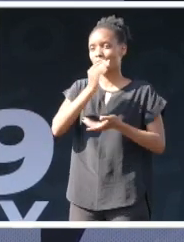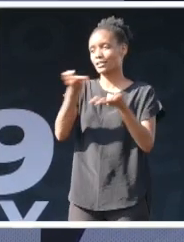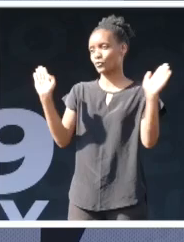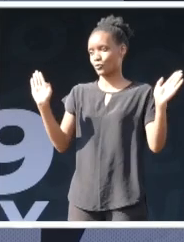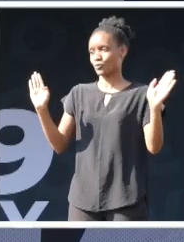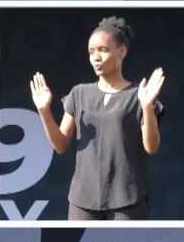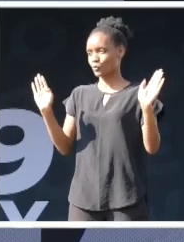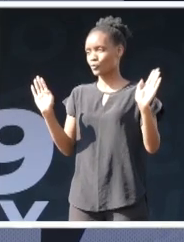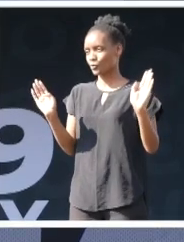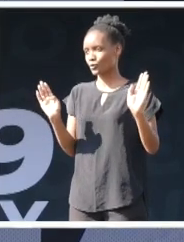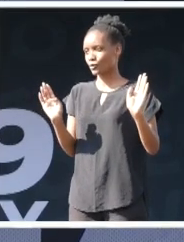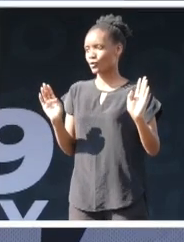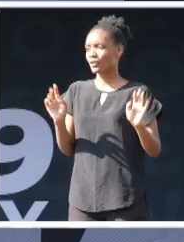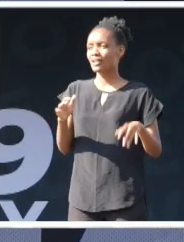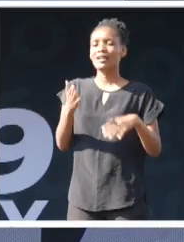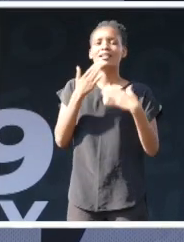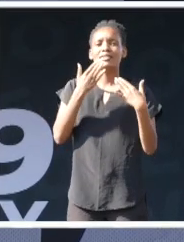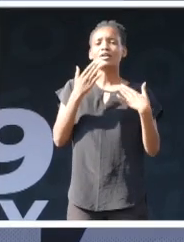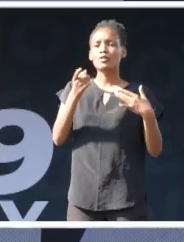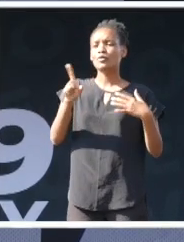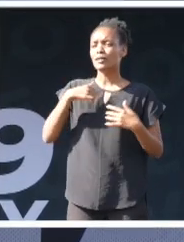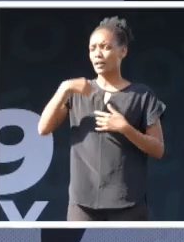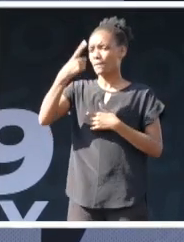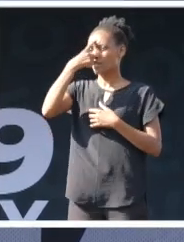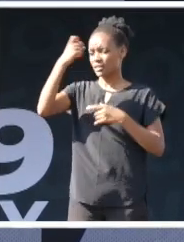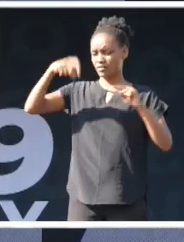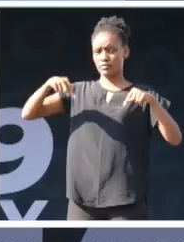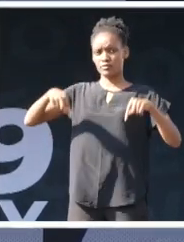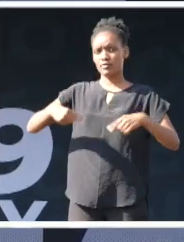So thank you for believing in this mission.